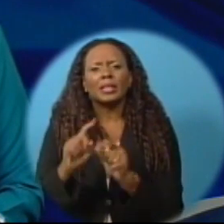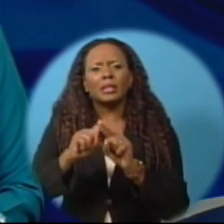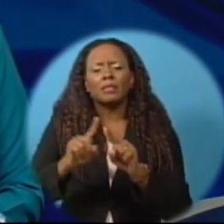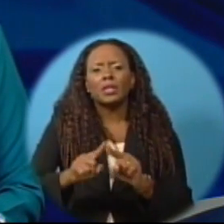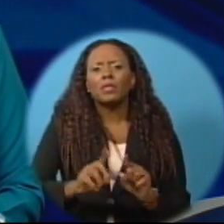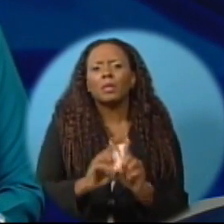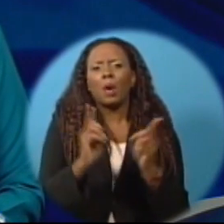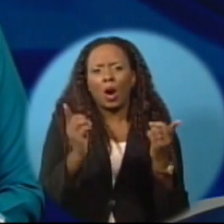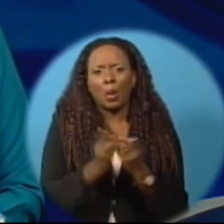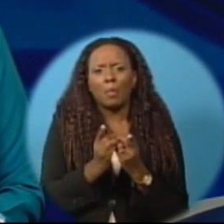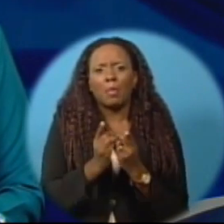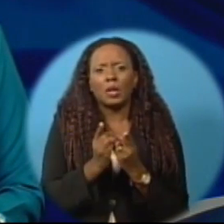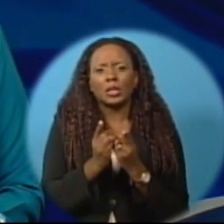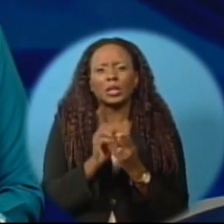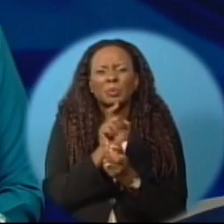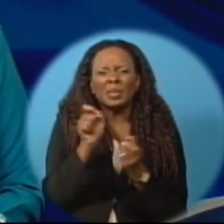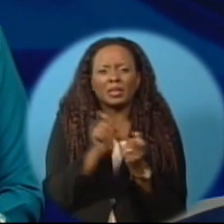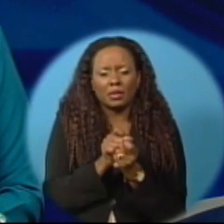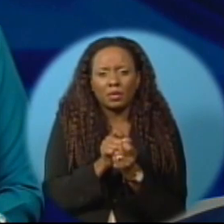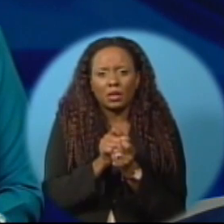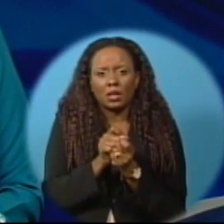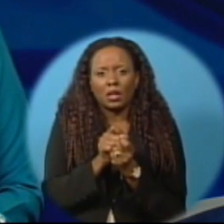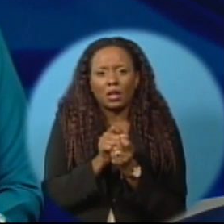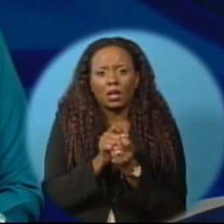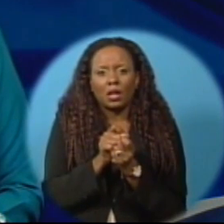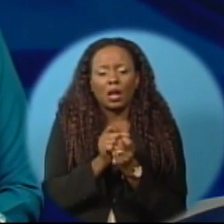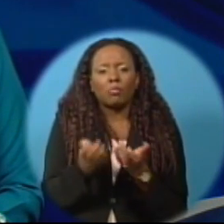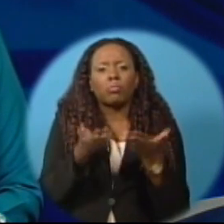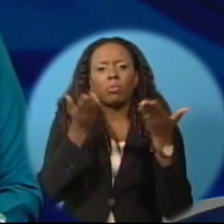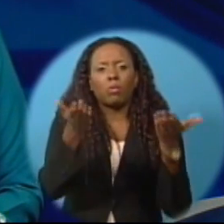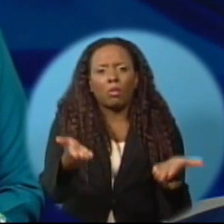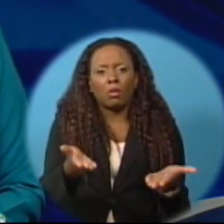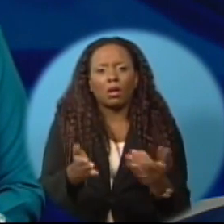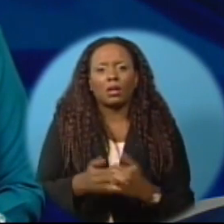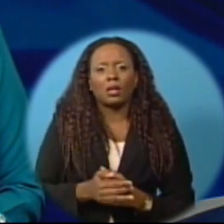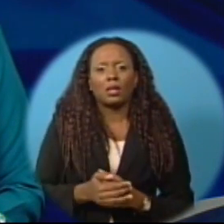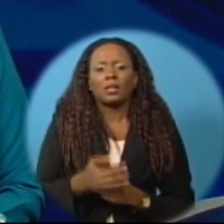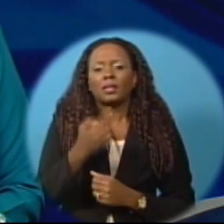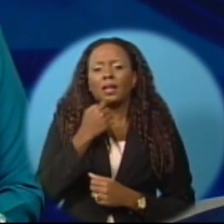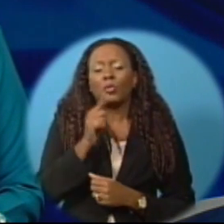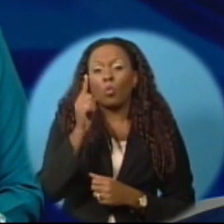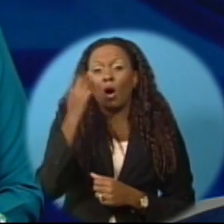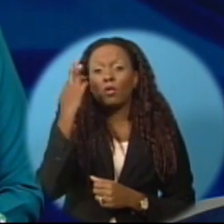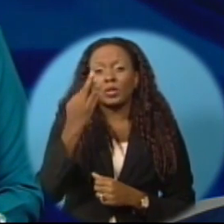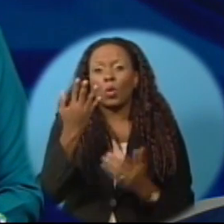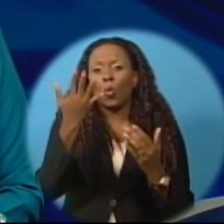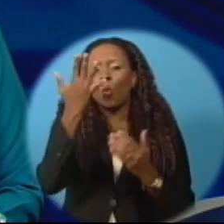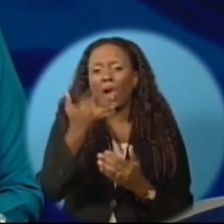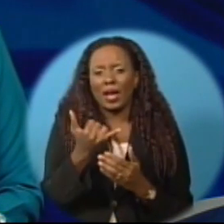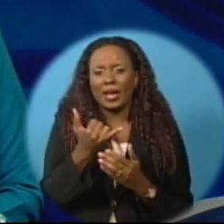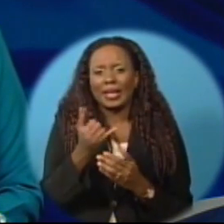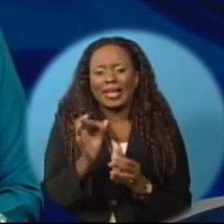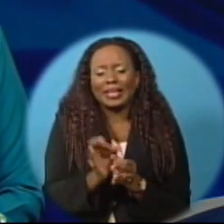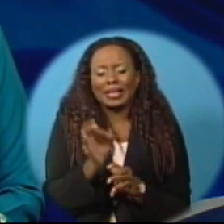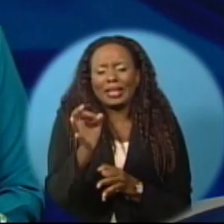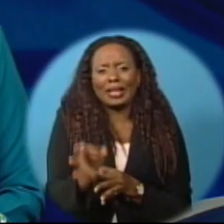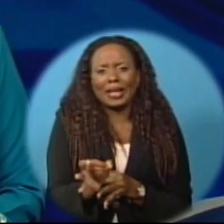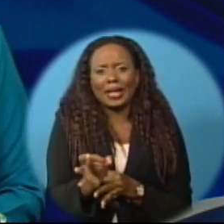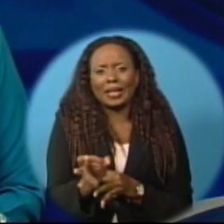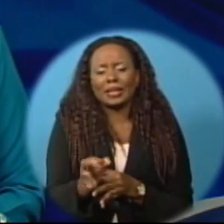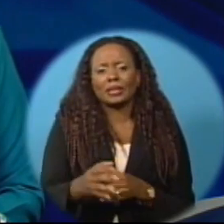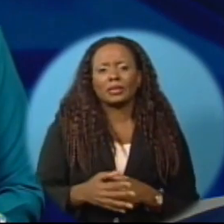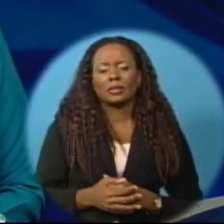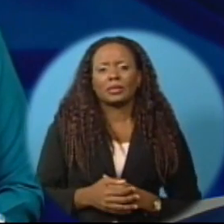which specialize in the area in question to provide those answers. And according to her, this is one of the reasons for the